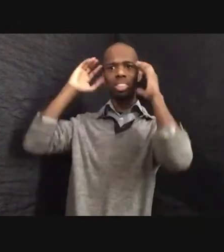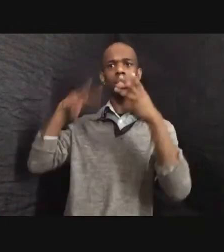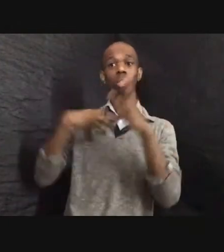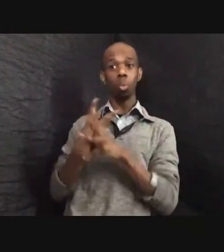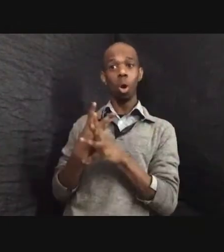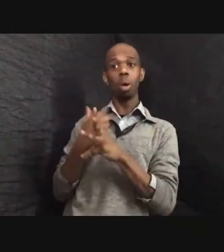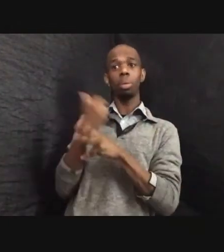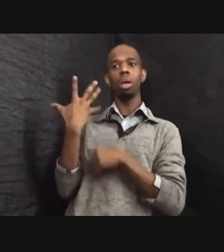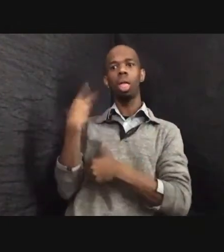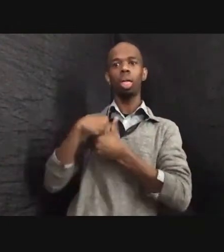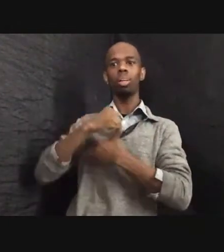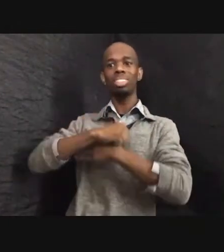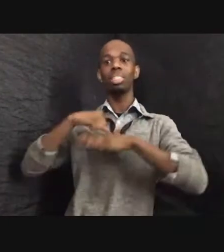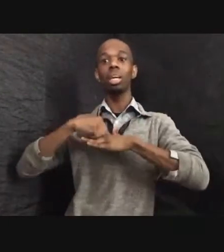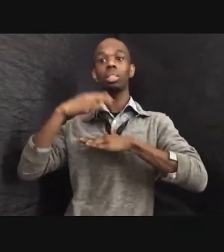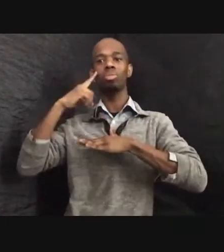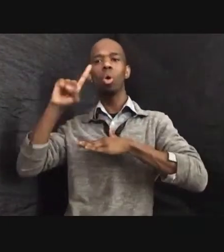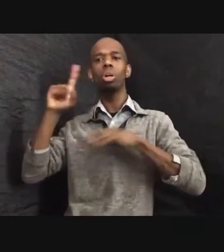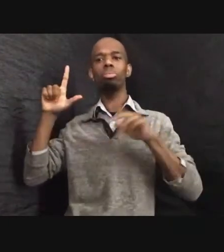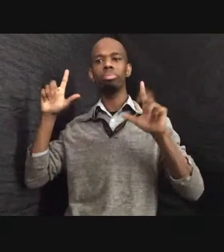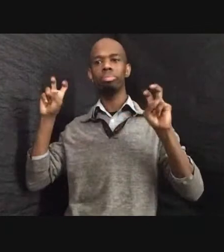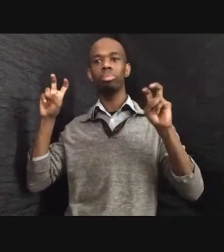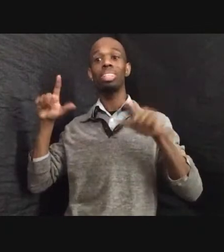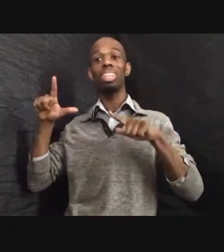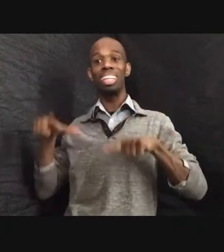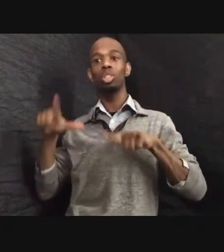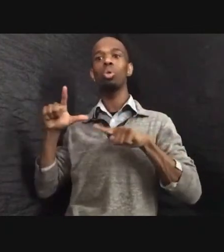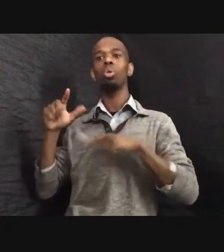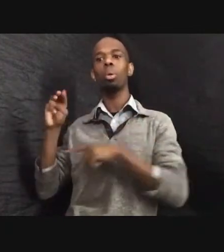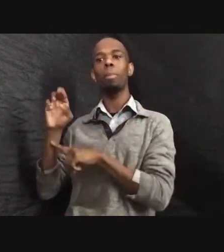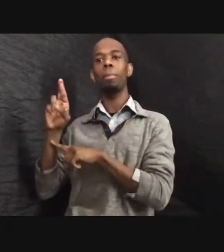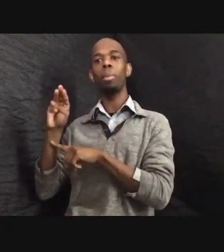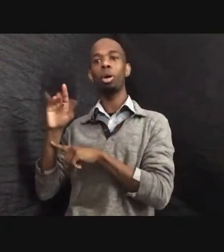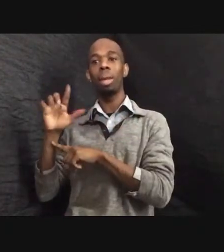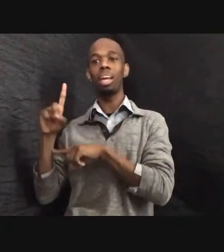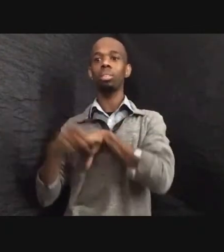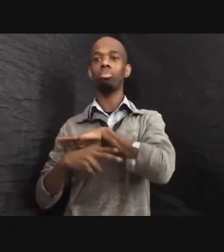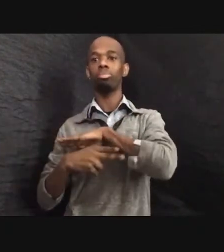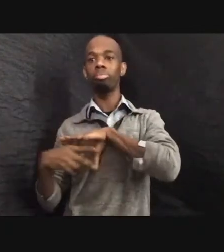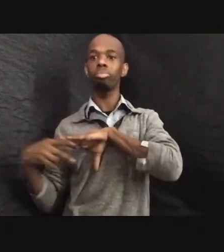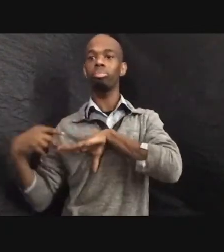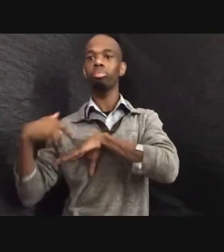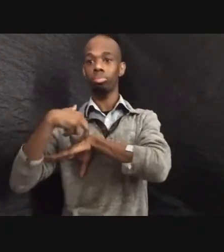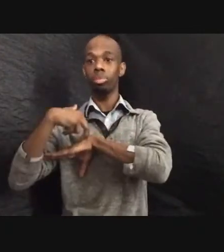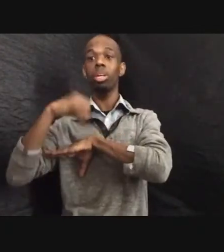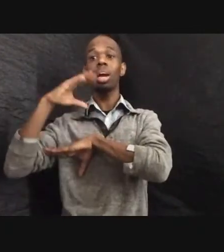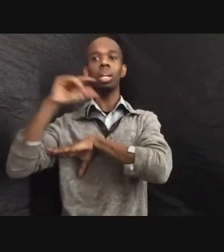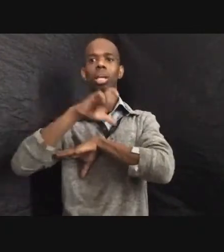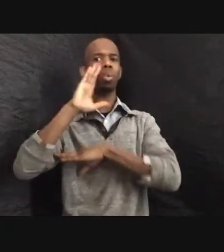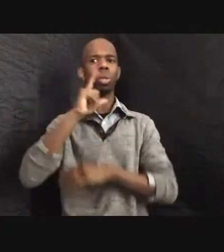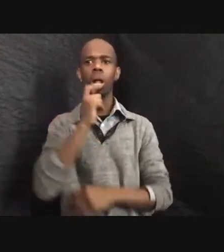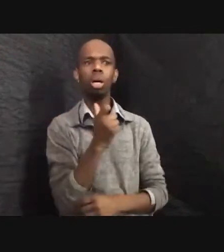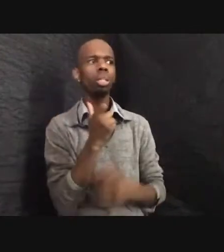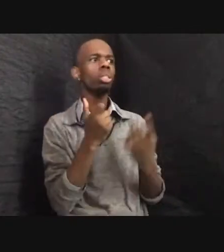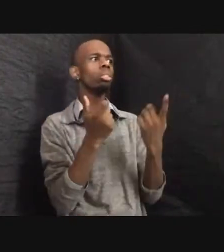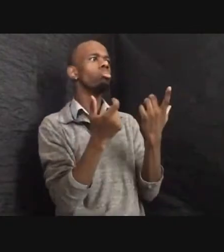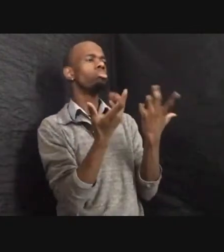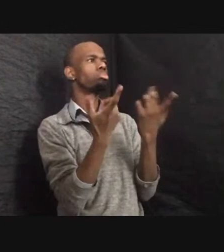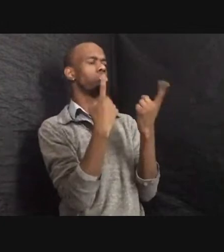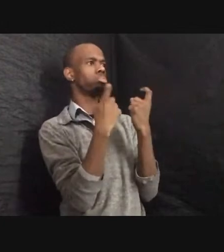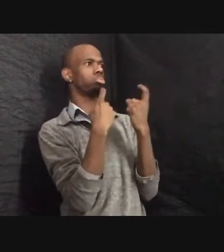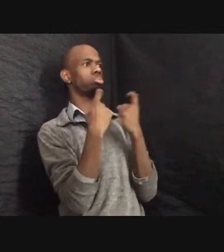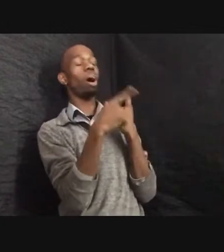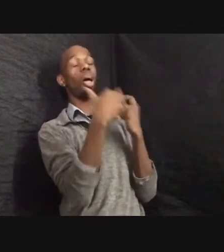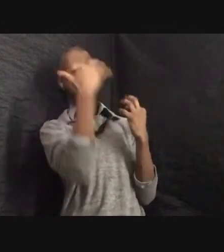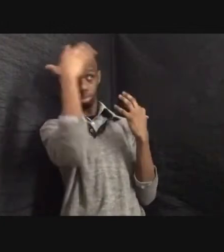doing. And they didn't care anything about my Blackness. They didn't care anything about my story. When I would ask why you have me representing Harlem without any